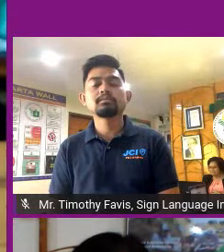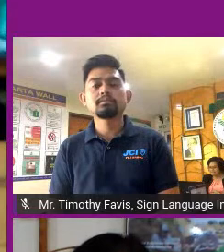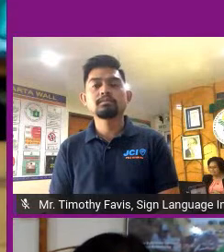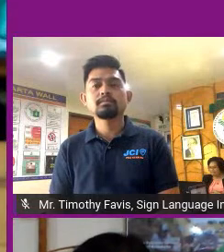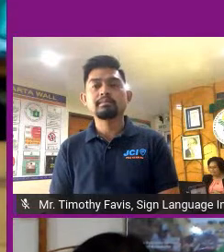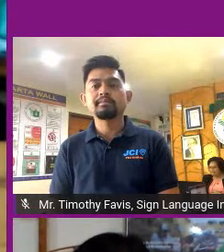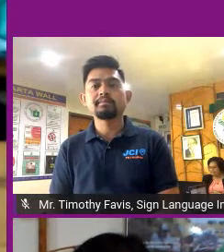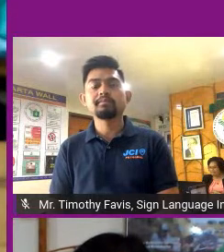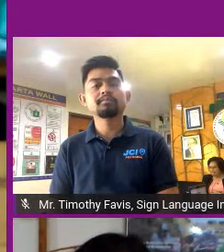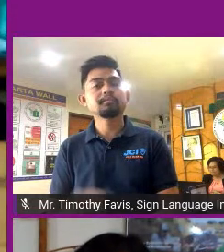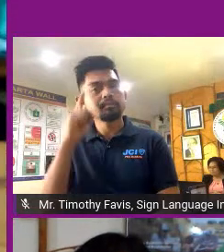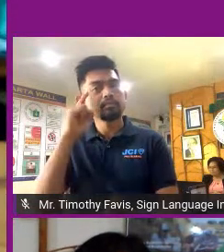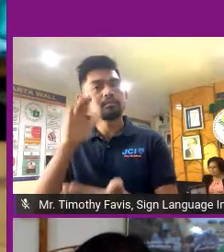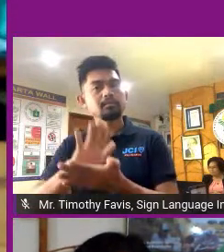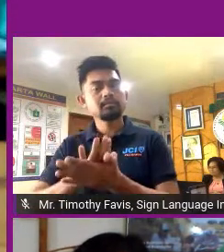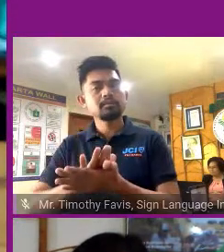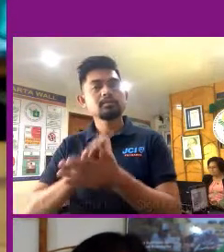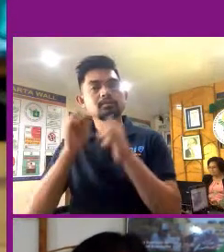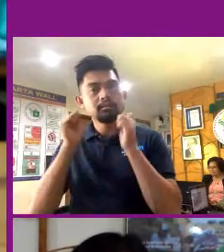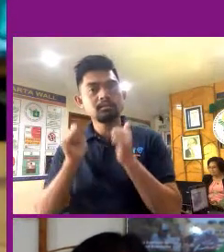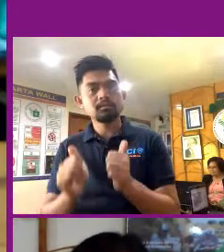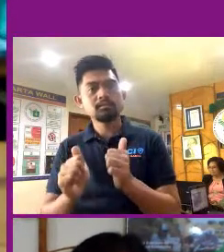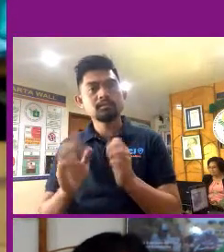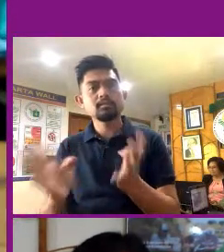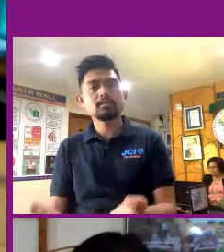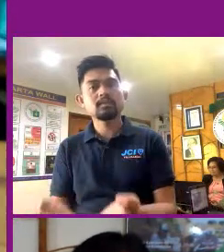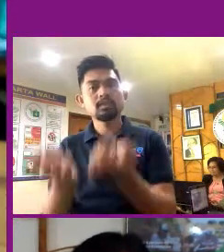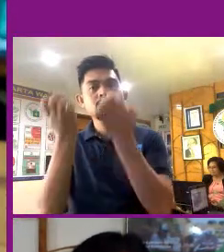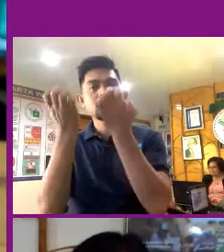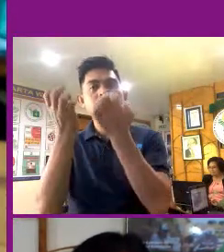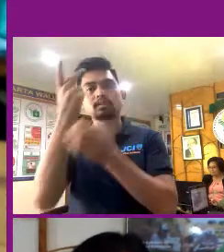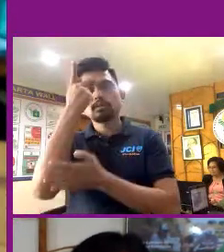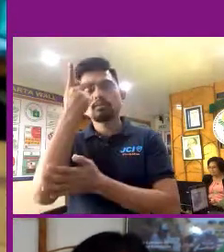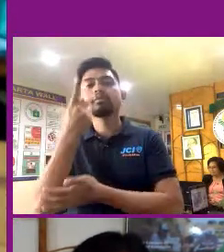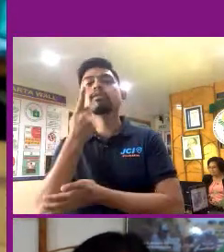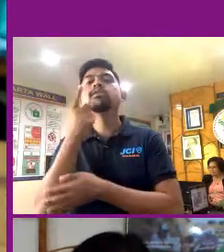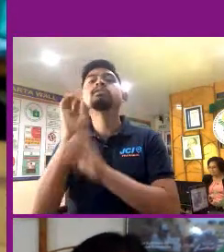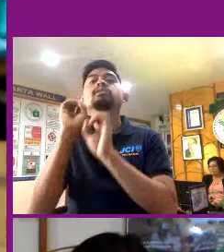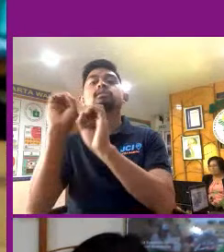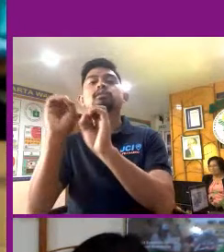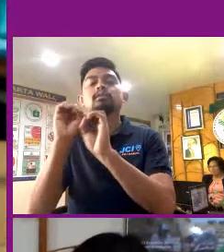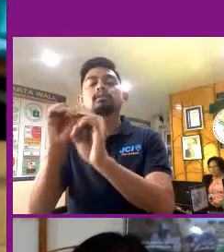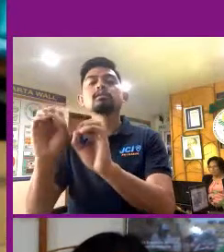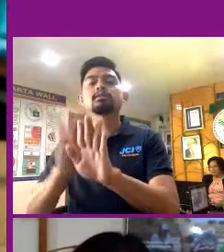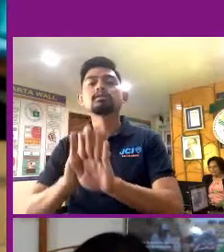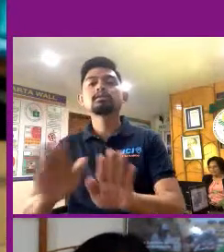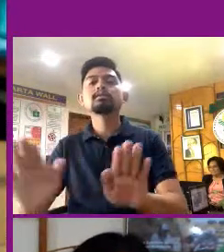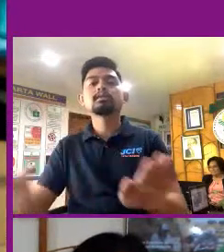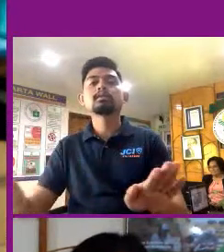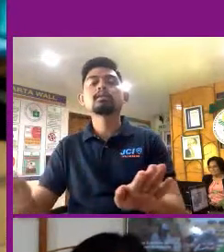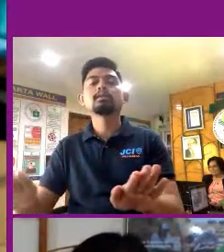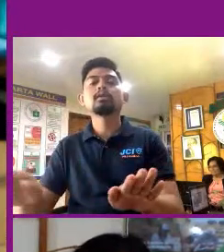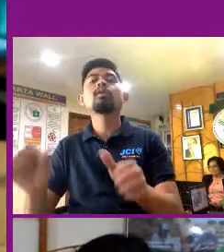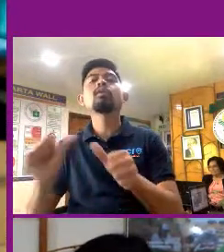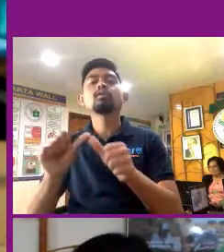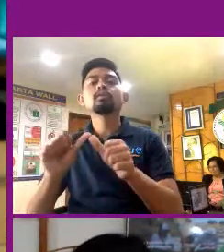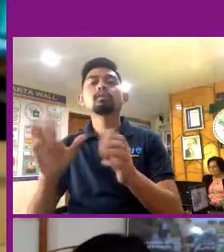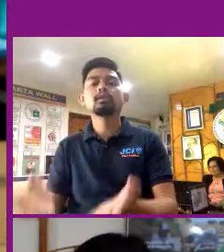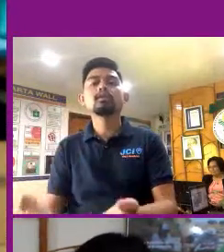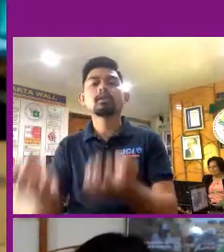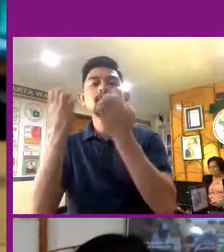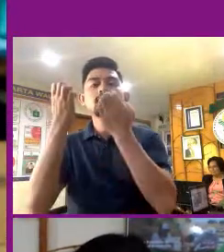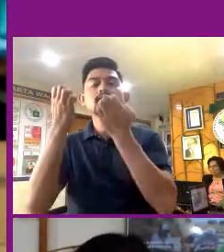po, I believe we should just encourage parents to teach their children. We should also encourage,